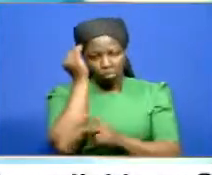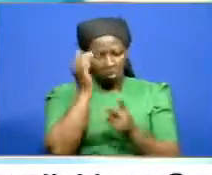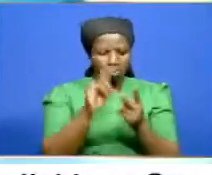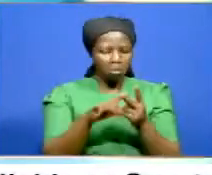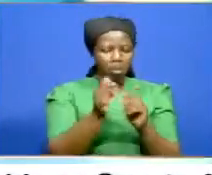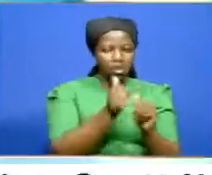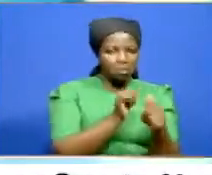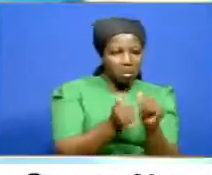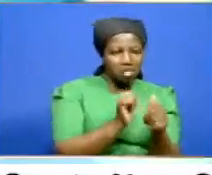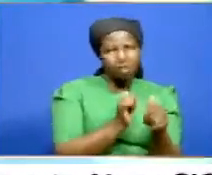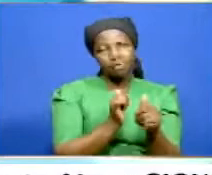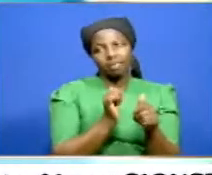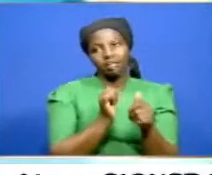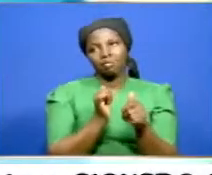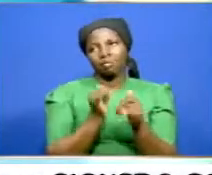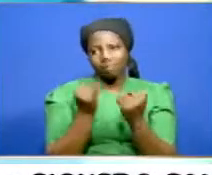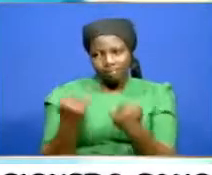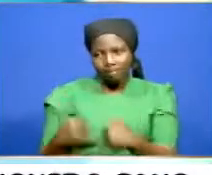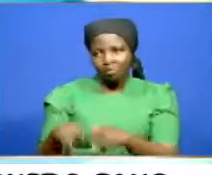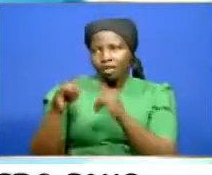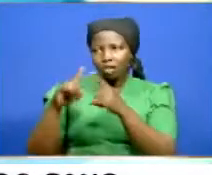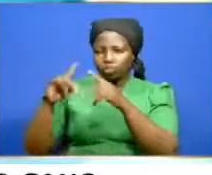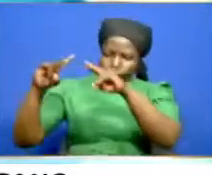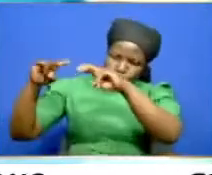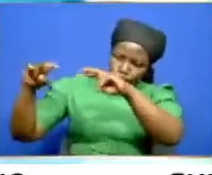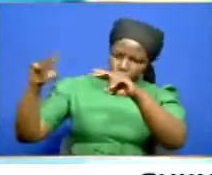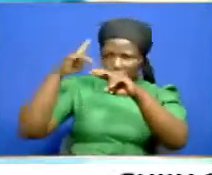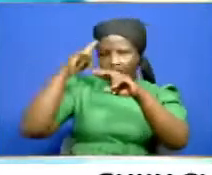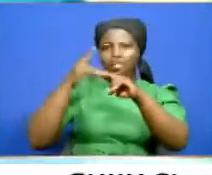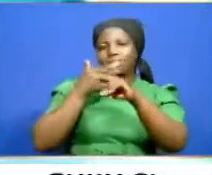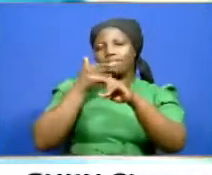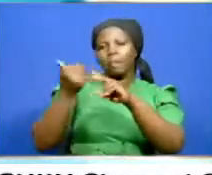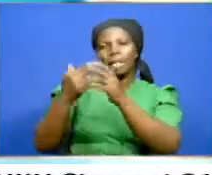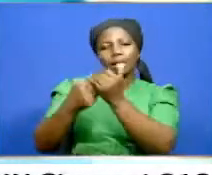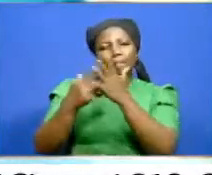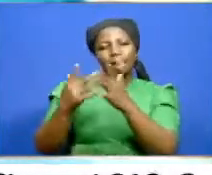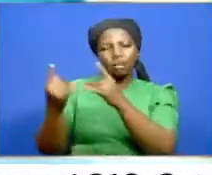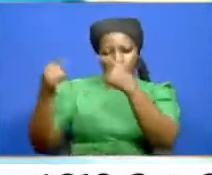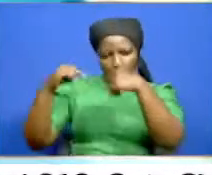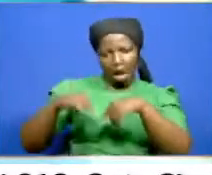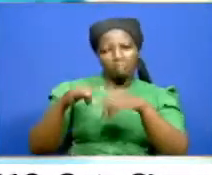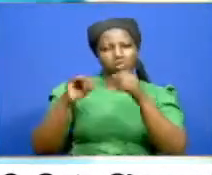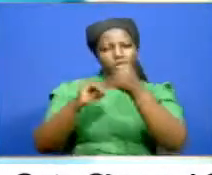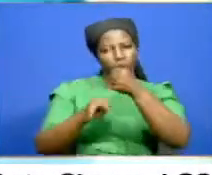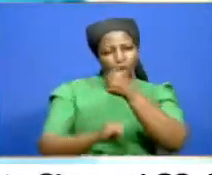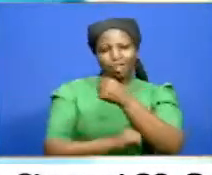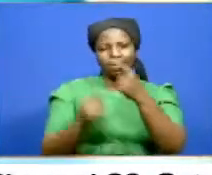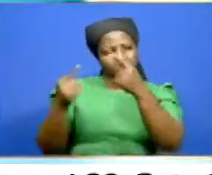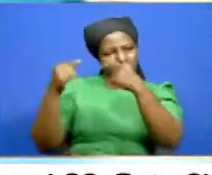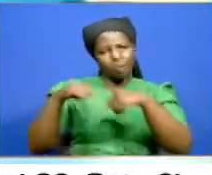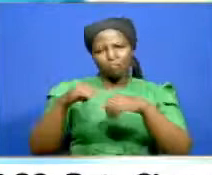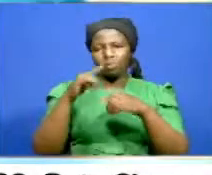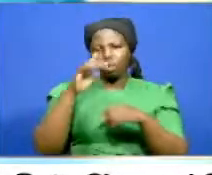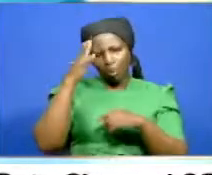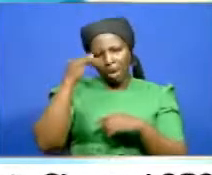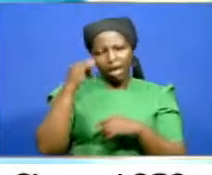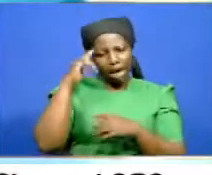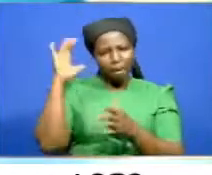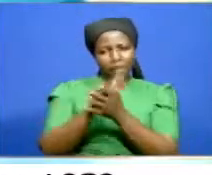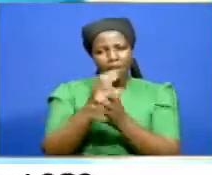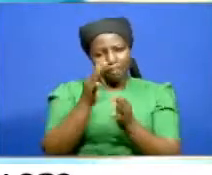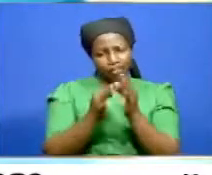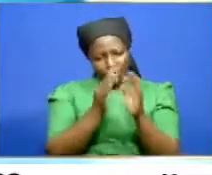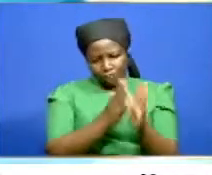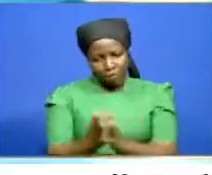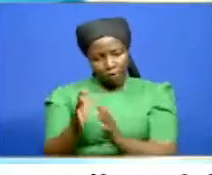all that. Trying to look for the right partners to come on board, the right donors to come on board, because I always believe if we put our structures right, especially in the